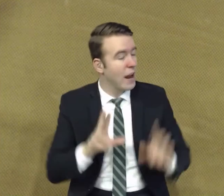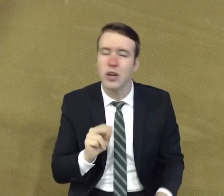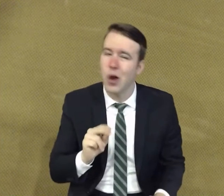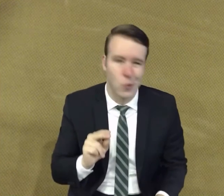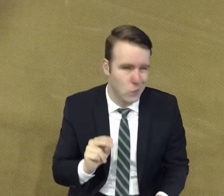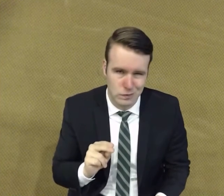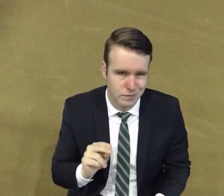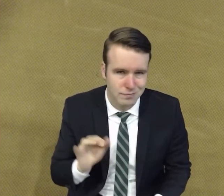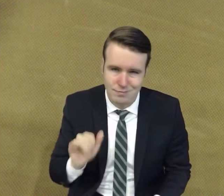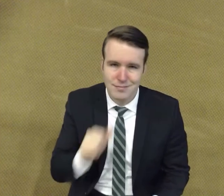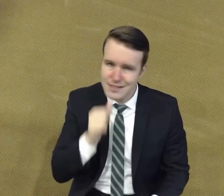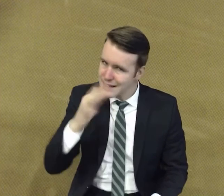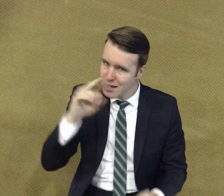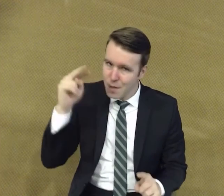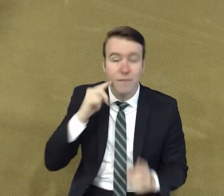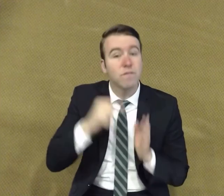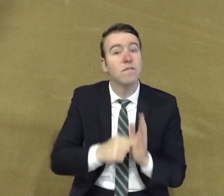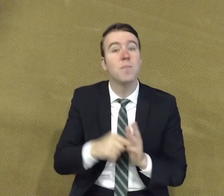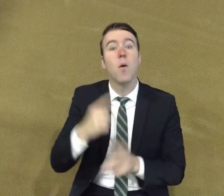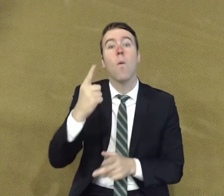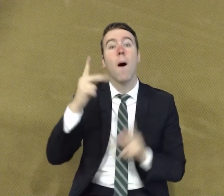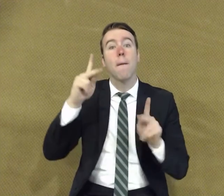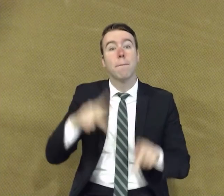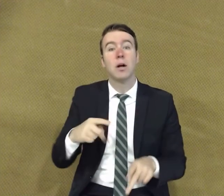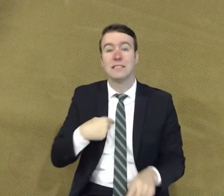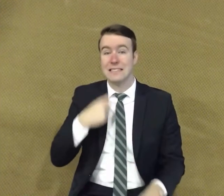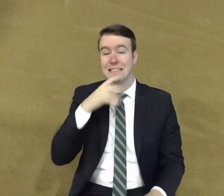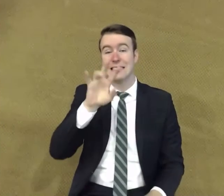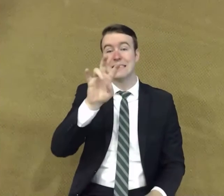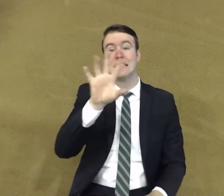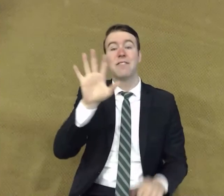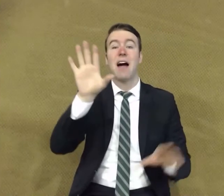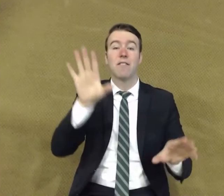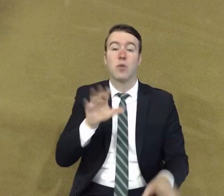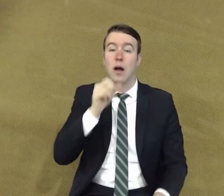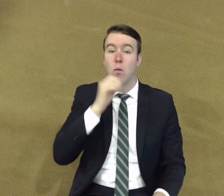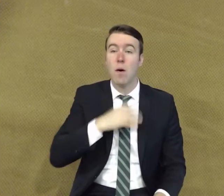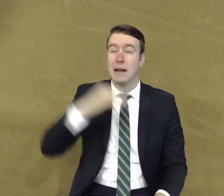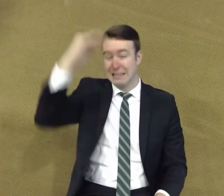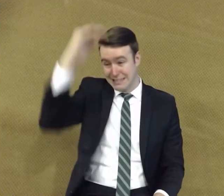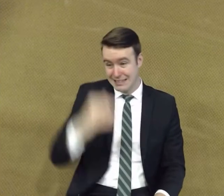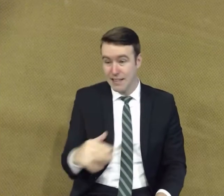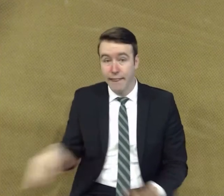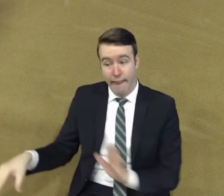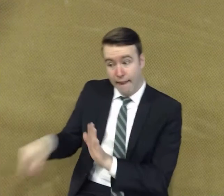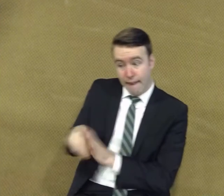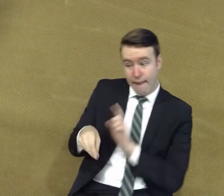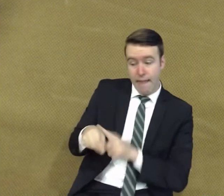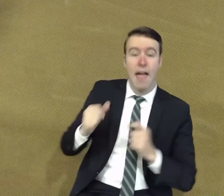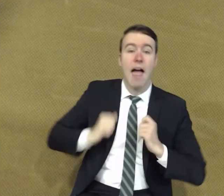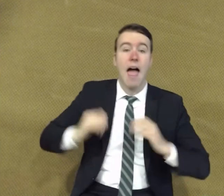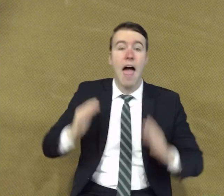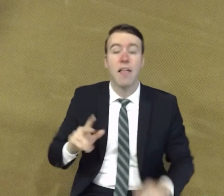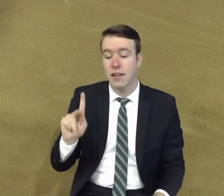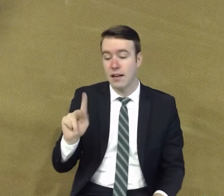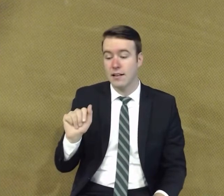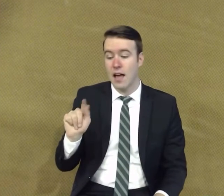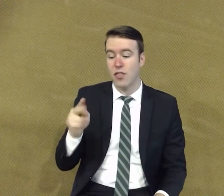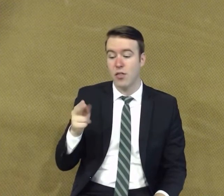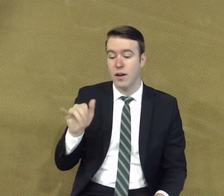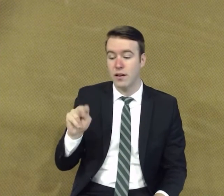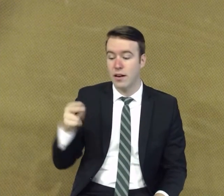example, one of the people I just named on the 75 great women that they put down was an actress named Katharine